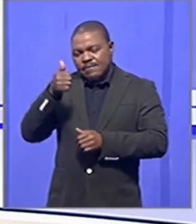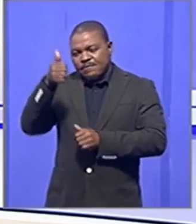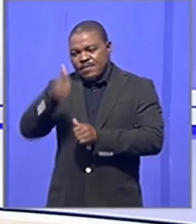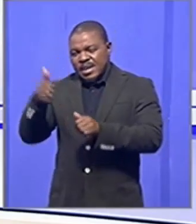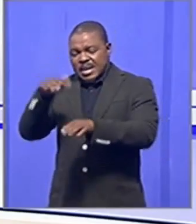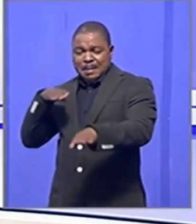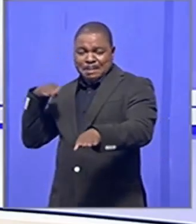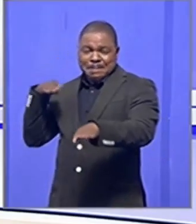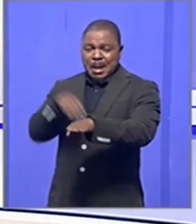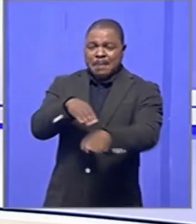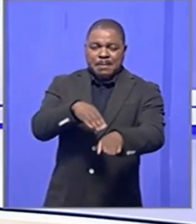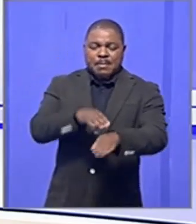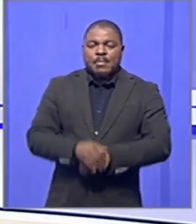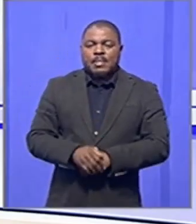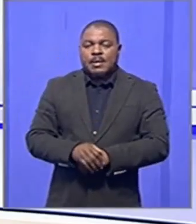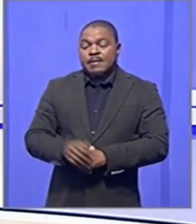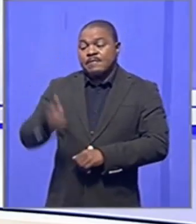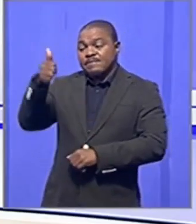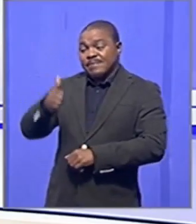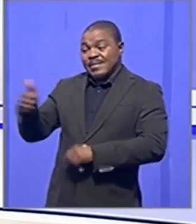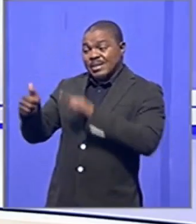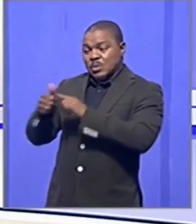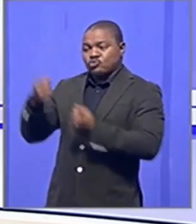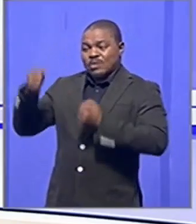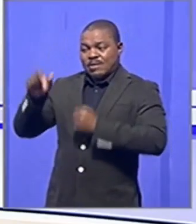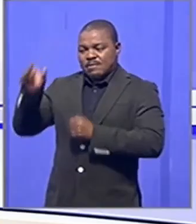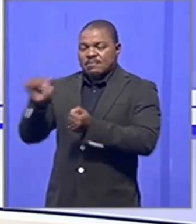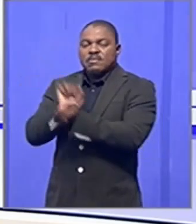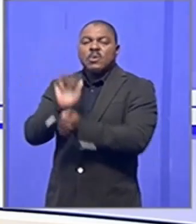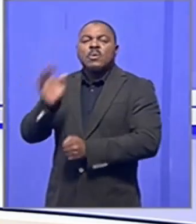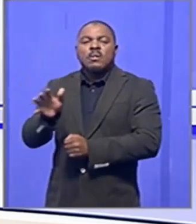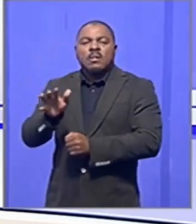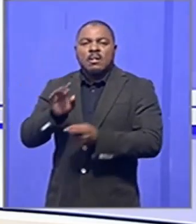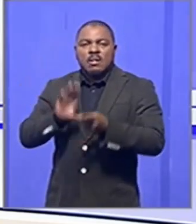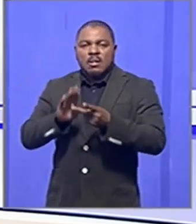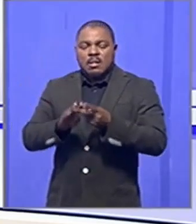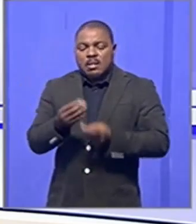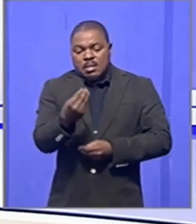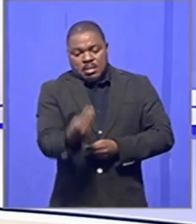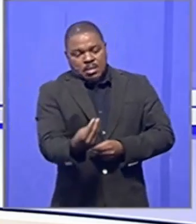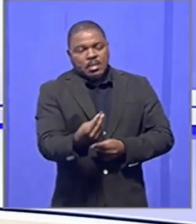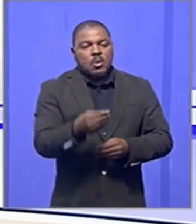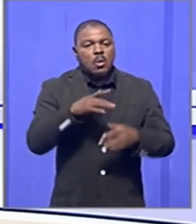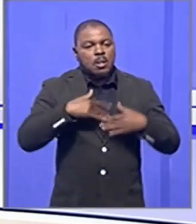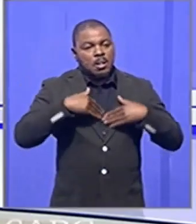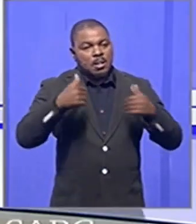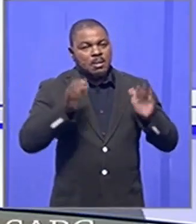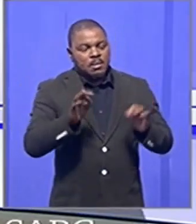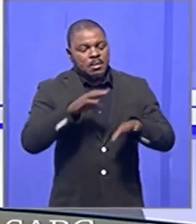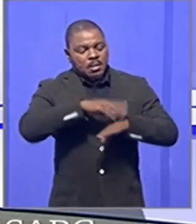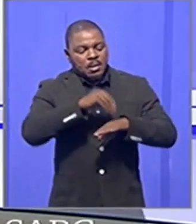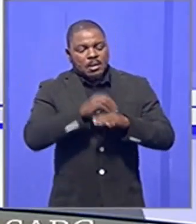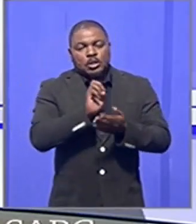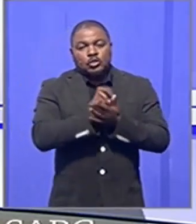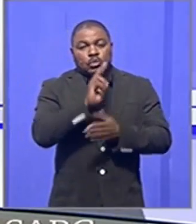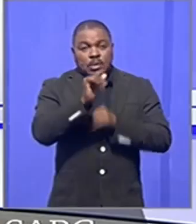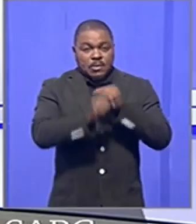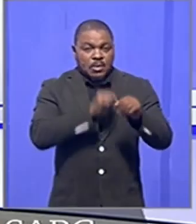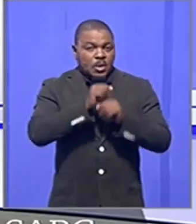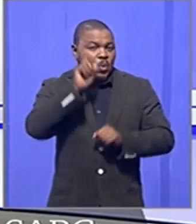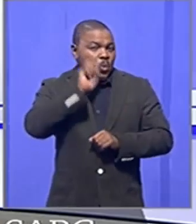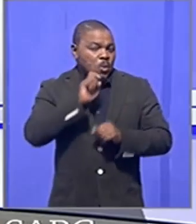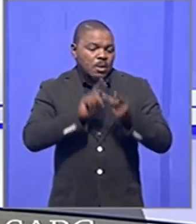seo go letetše gore mootledi wa vene a pharo ka ditatofatšo o tee wa bao ba phologilego kotsing yeo e le go mosetsana wa mengwage